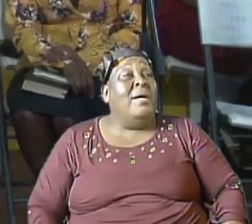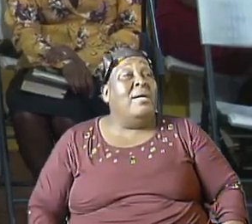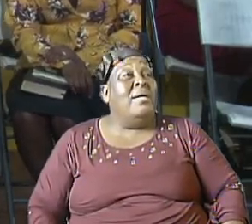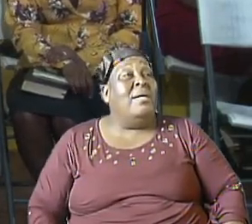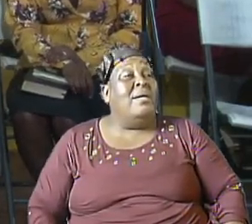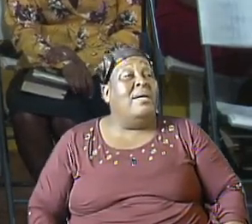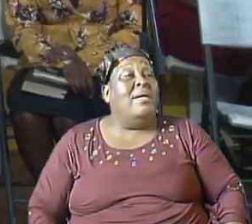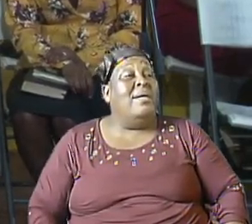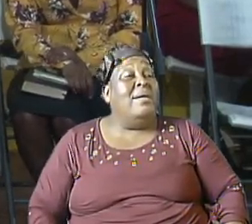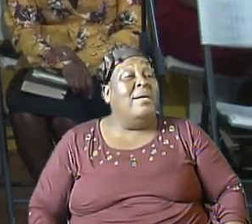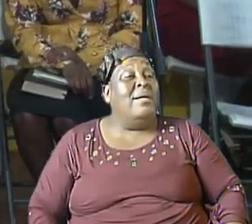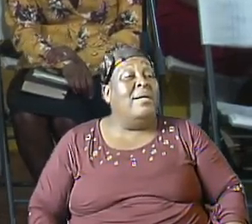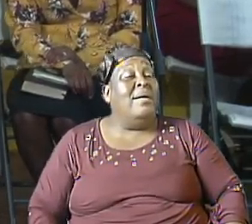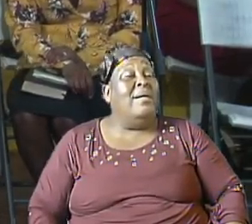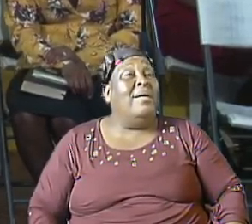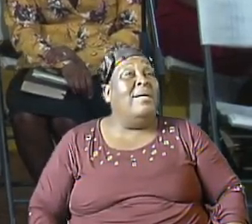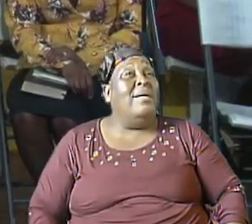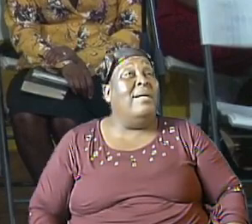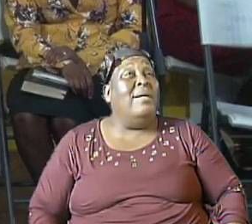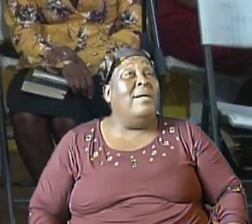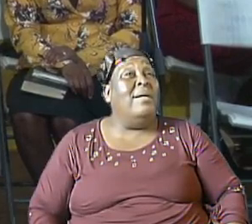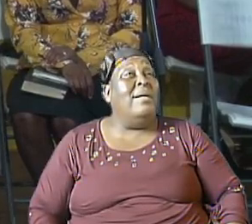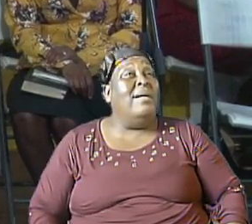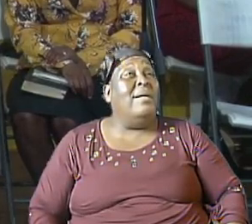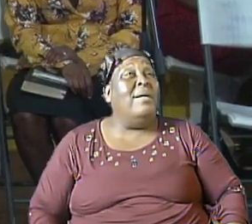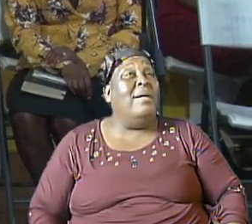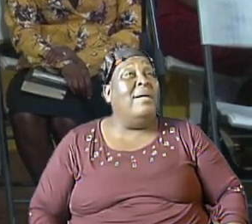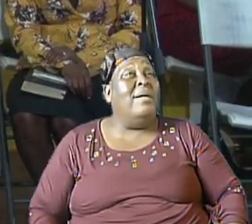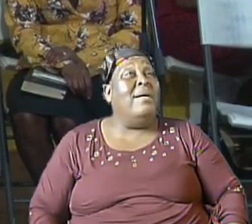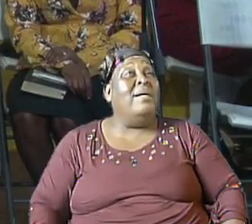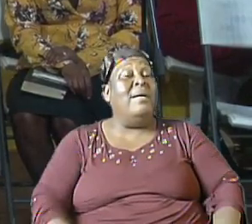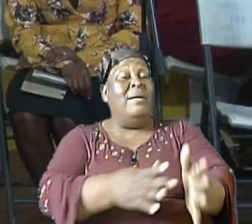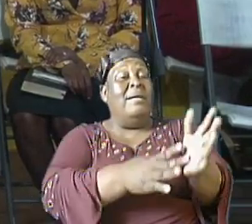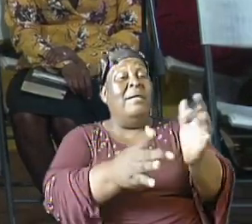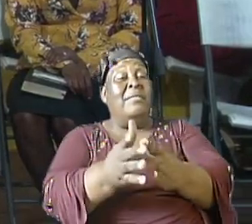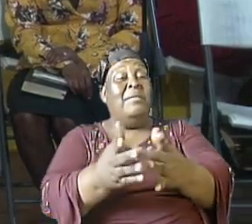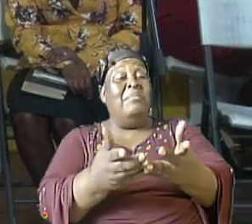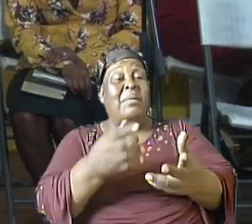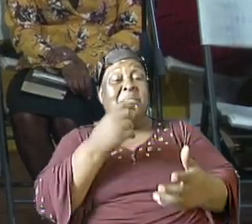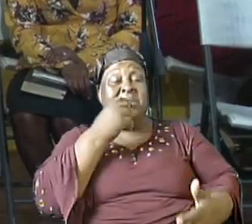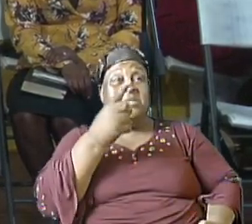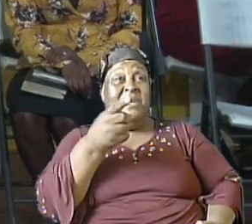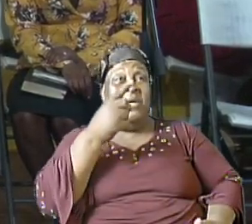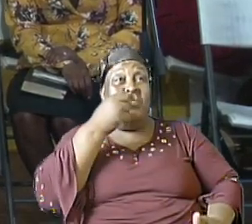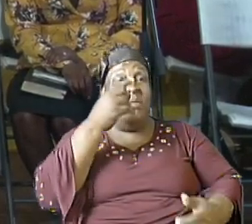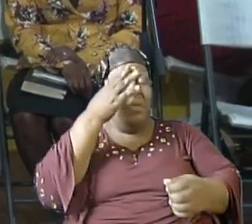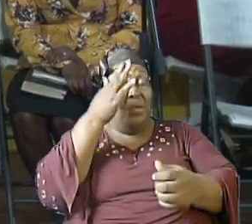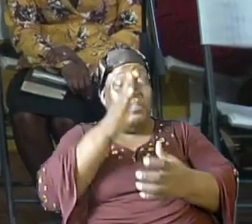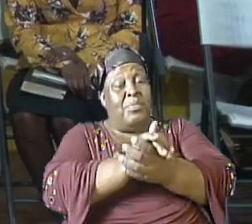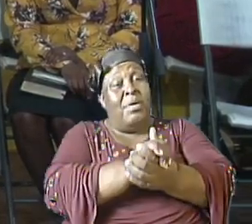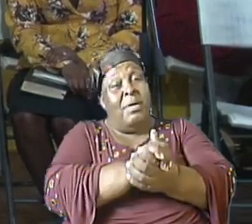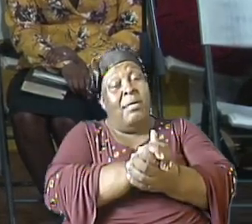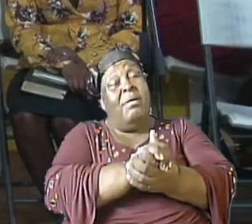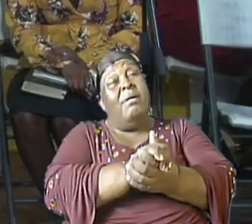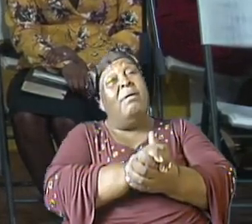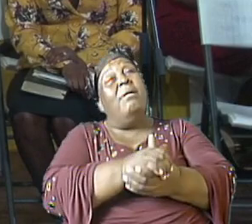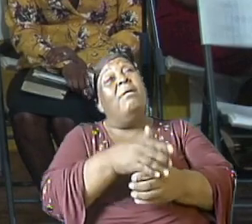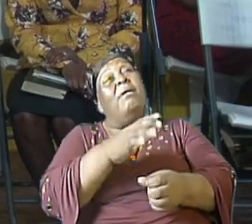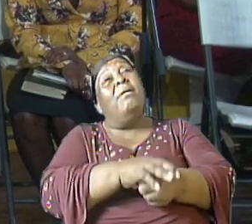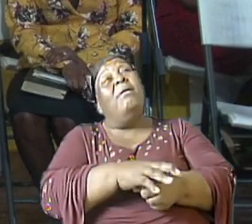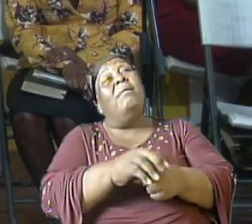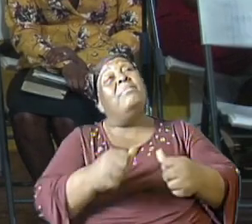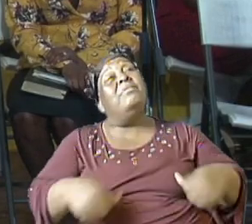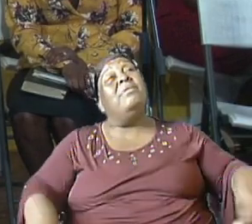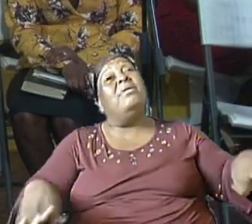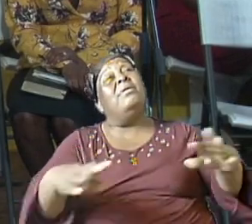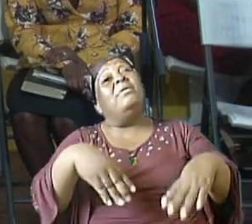Oh, my God. Anyway, so the Bible says of the promised land, God will